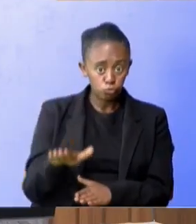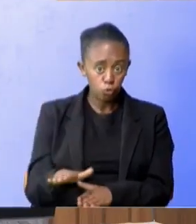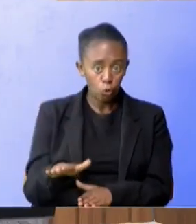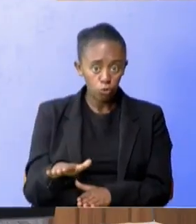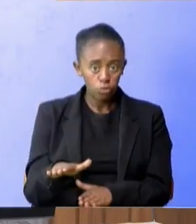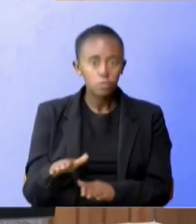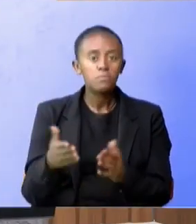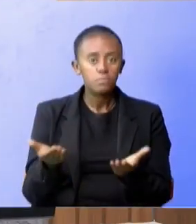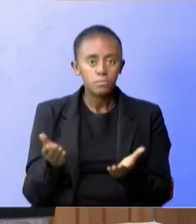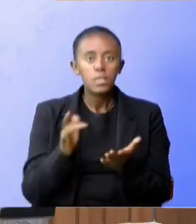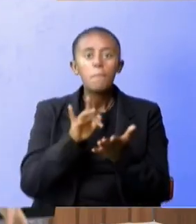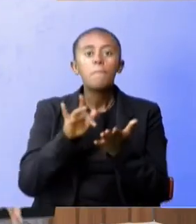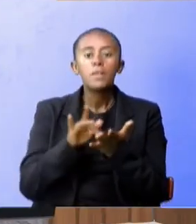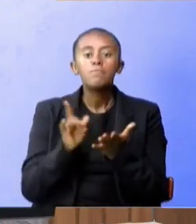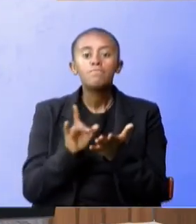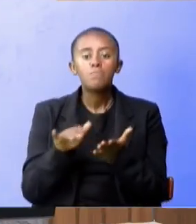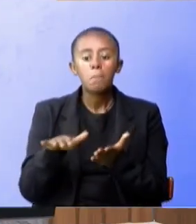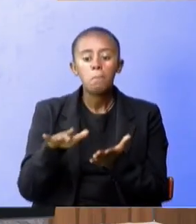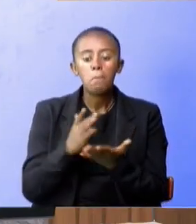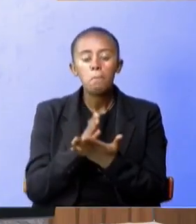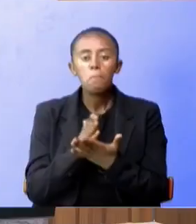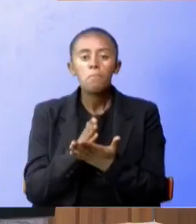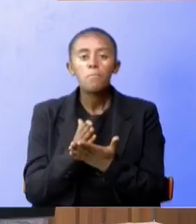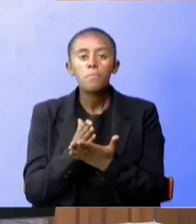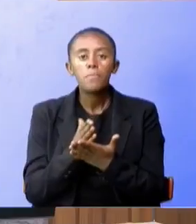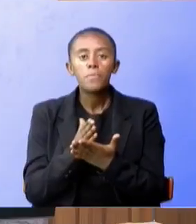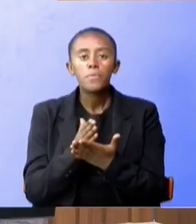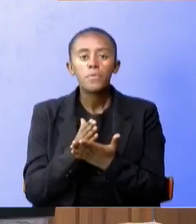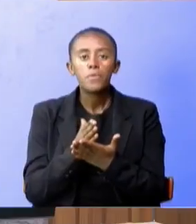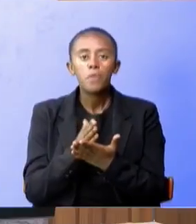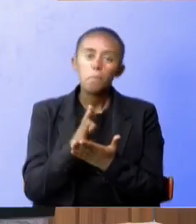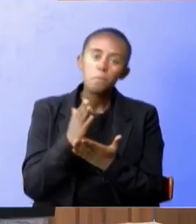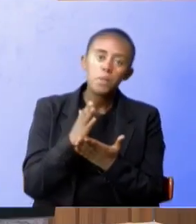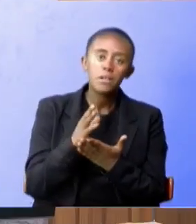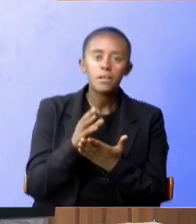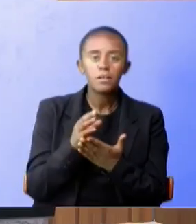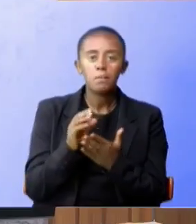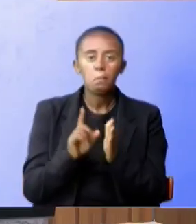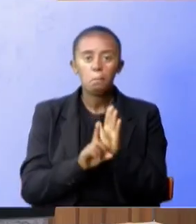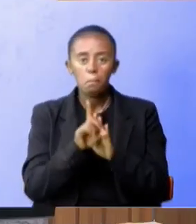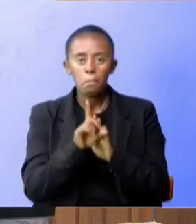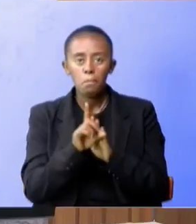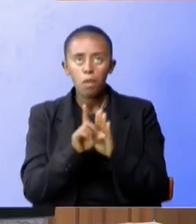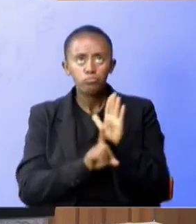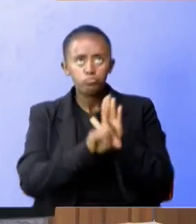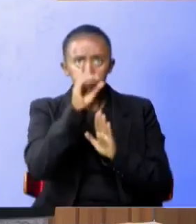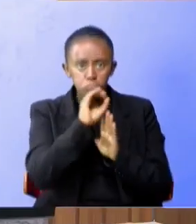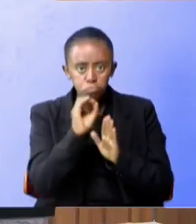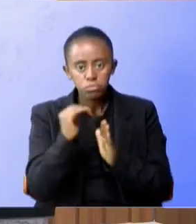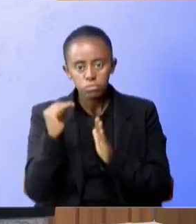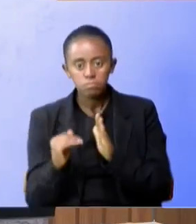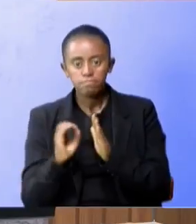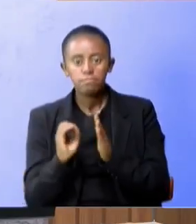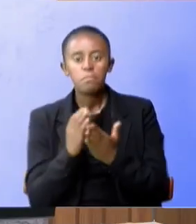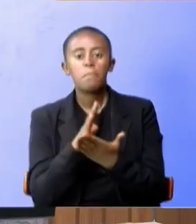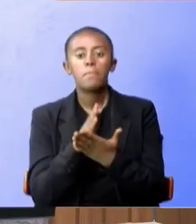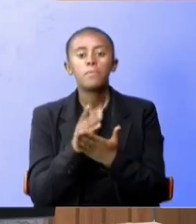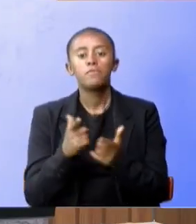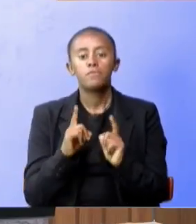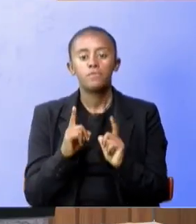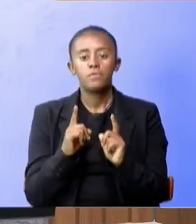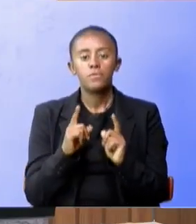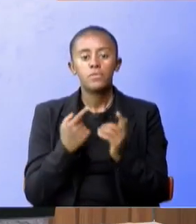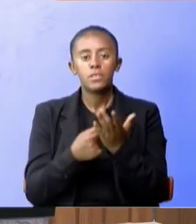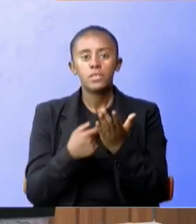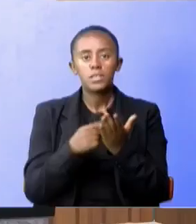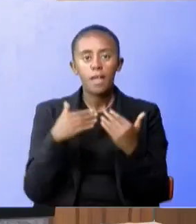and then in the middle, there may be people who have a middle height. So we're comparing these with heights. Just